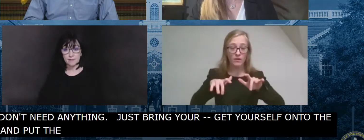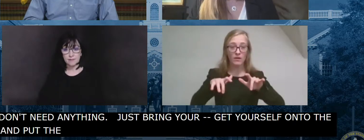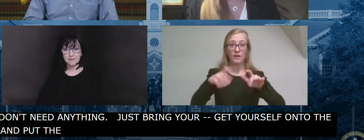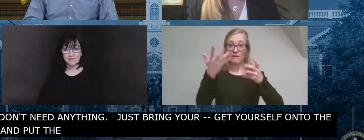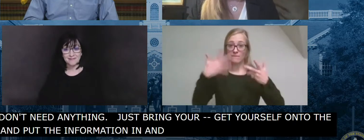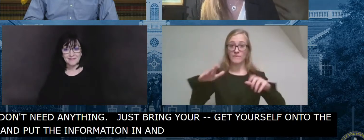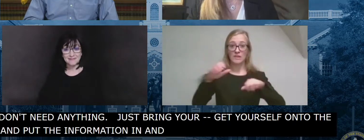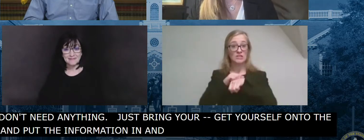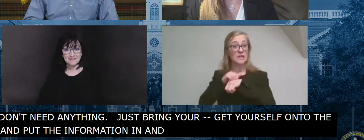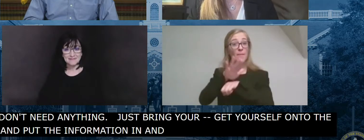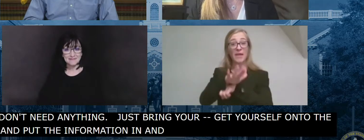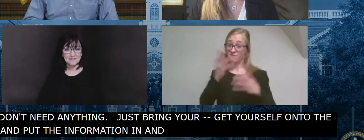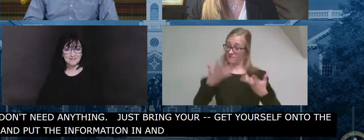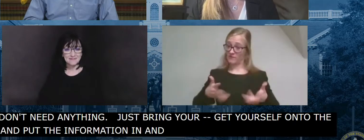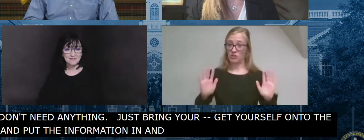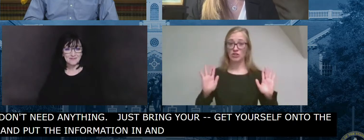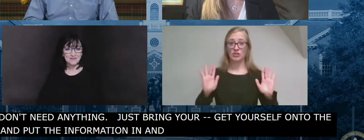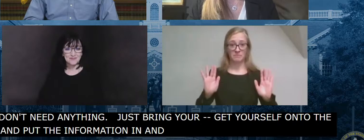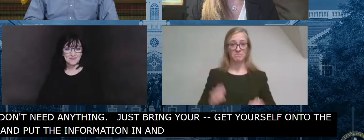submit.